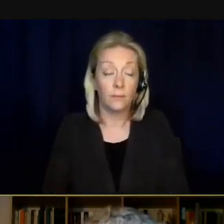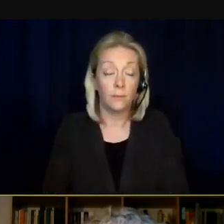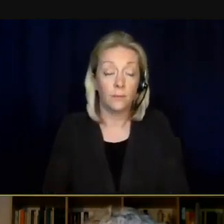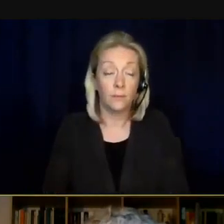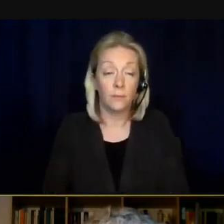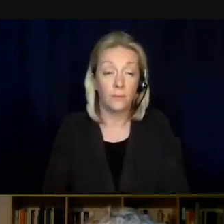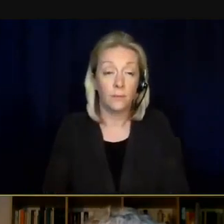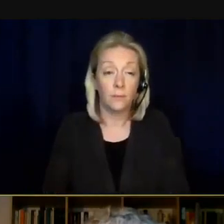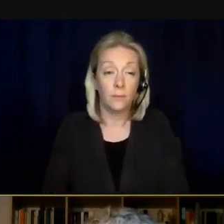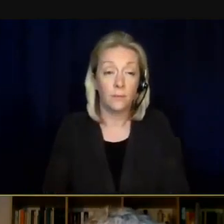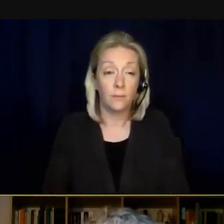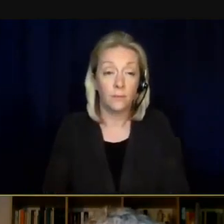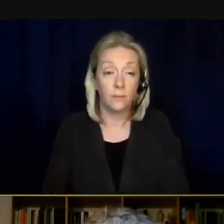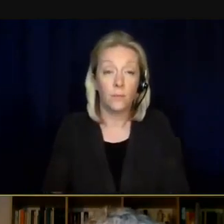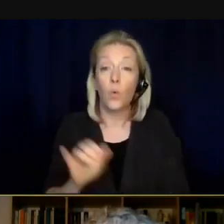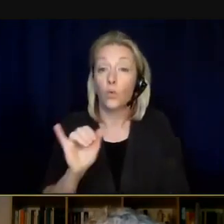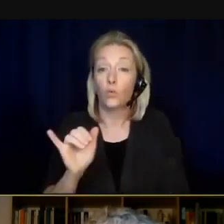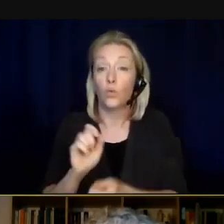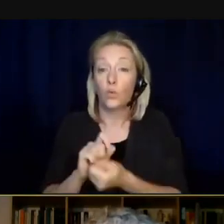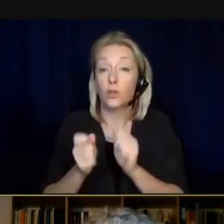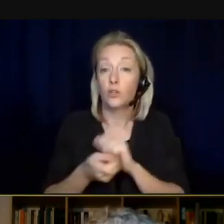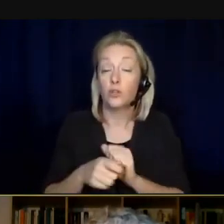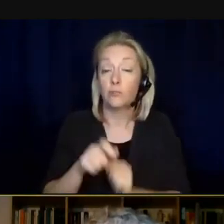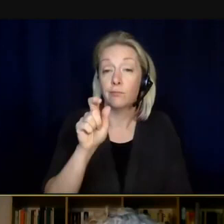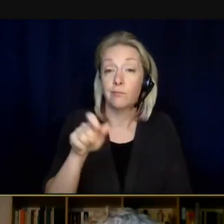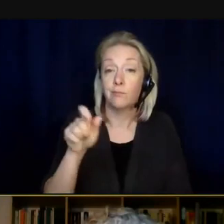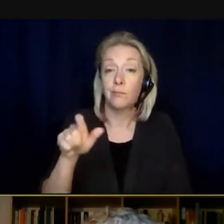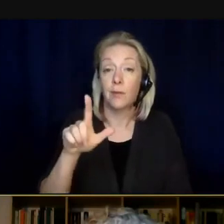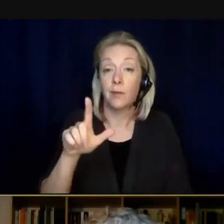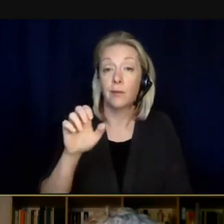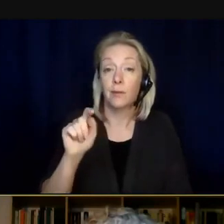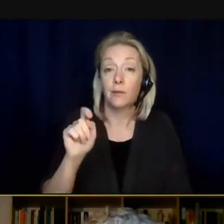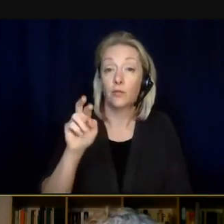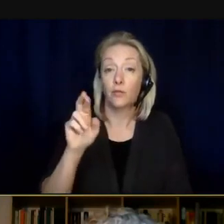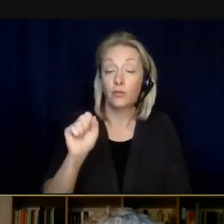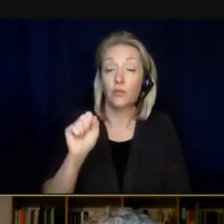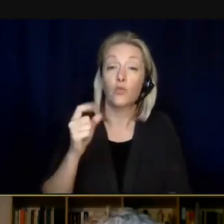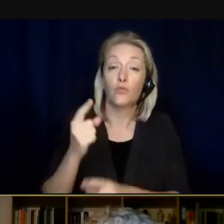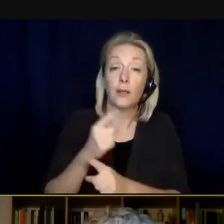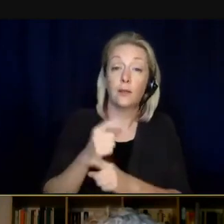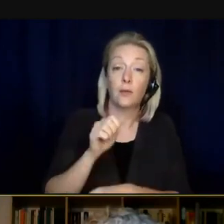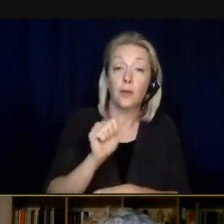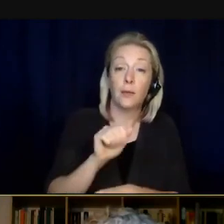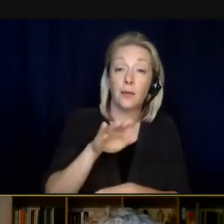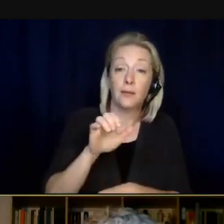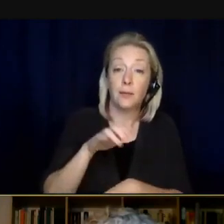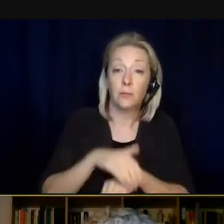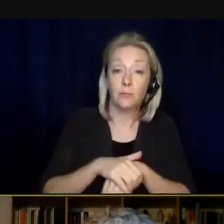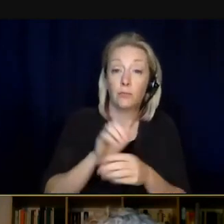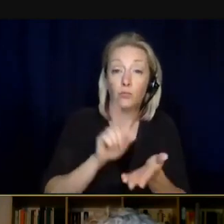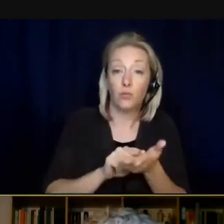I also have choices of the letters, so I can either use the regular alphabet or I could do finger spelling.